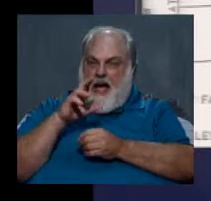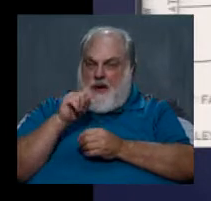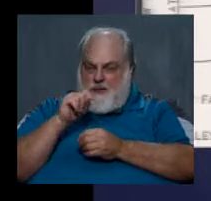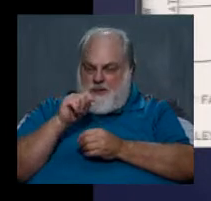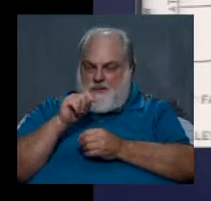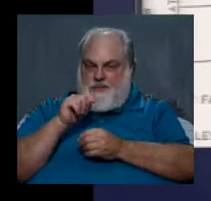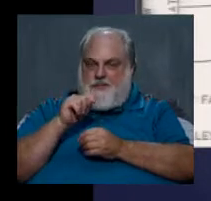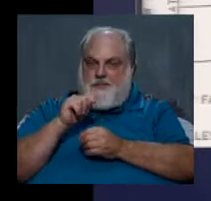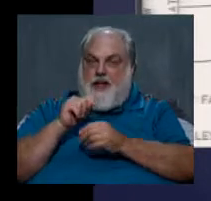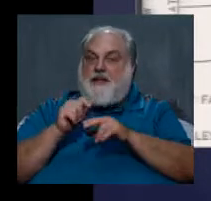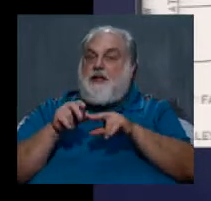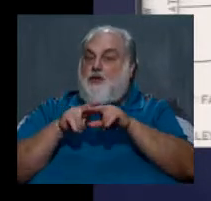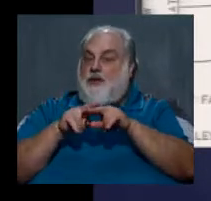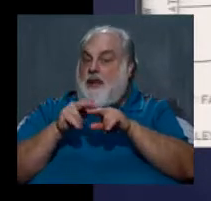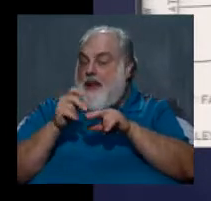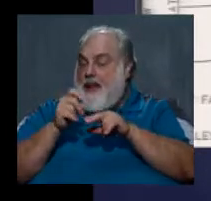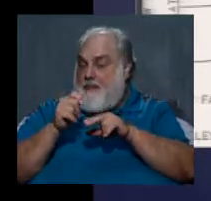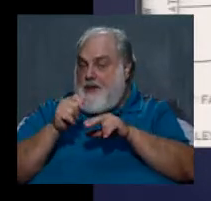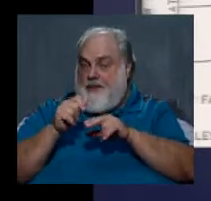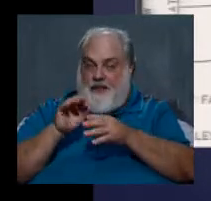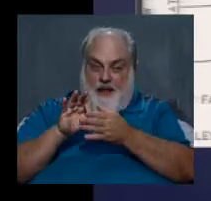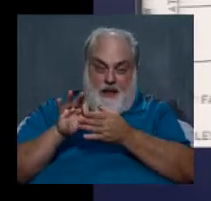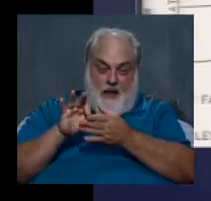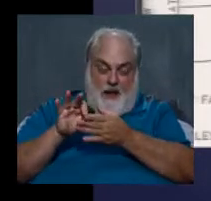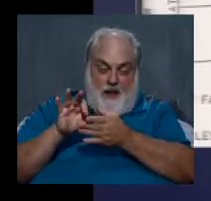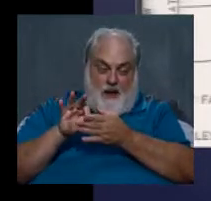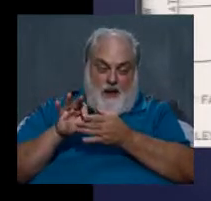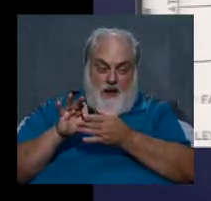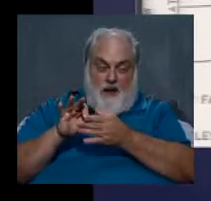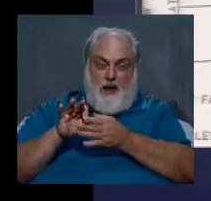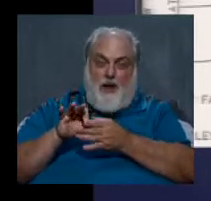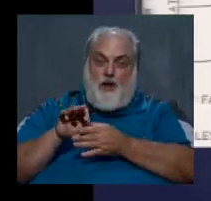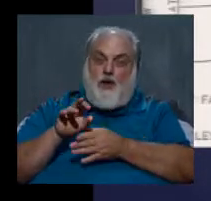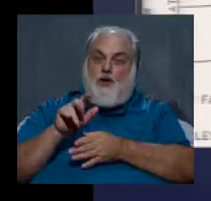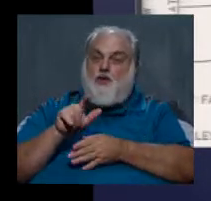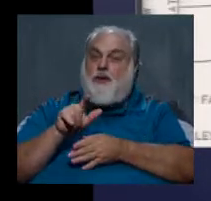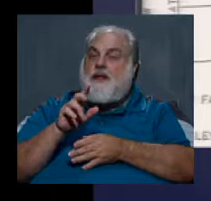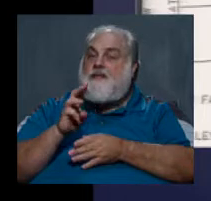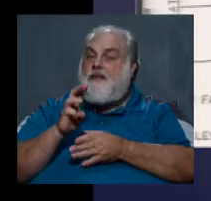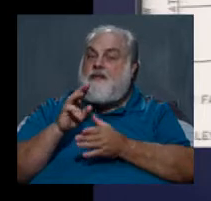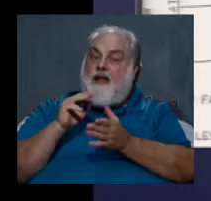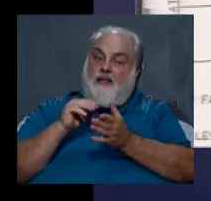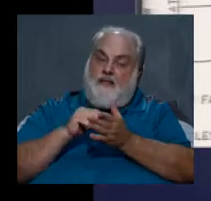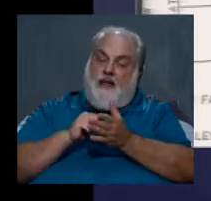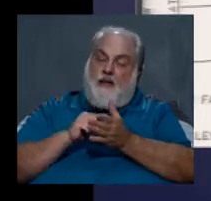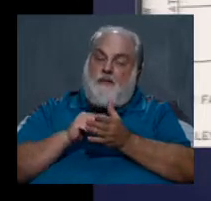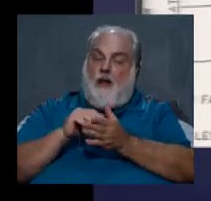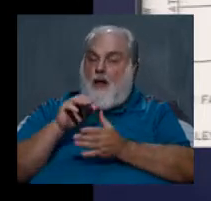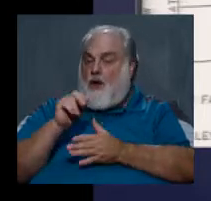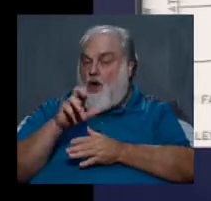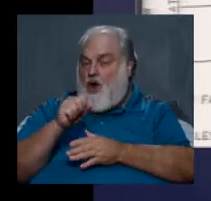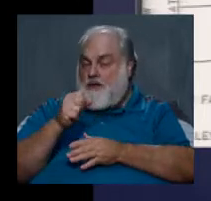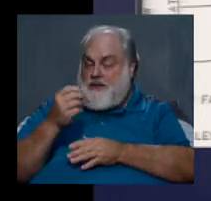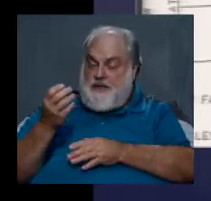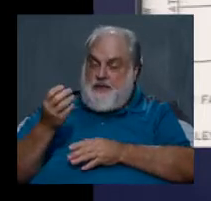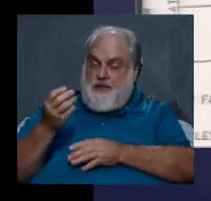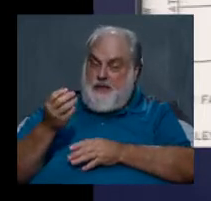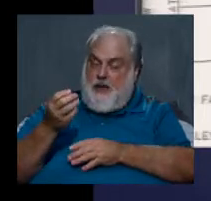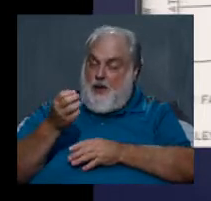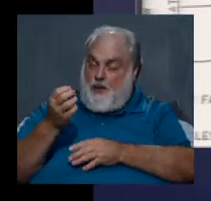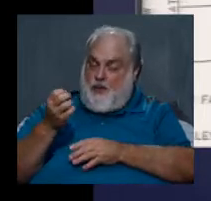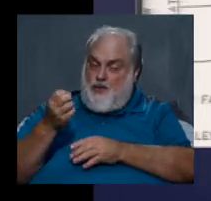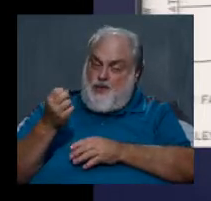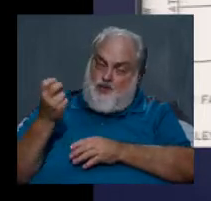increased somewhat. If you look at the counts, it's 26,000 vehicles to the east, to the